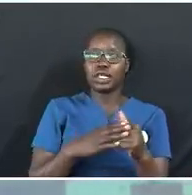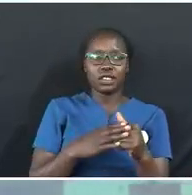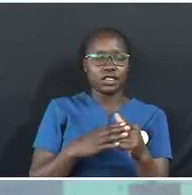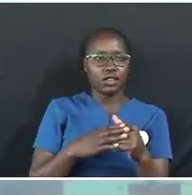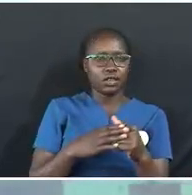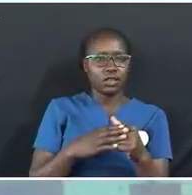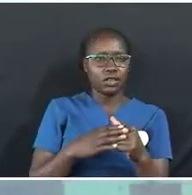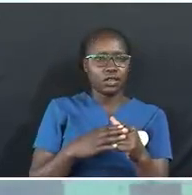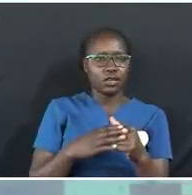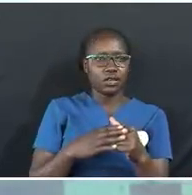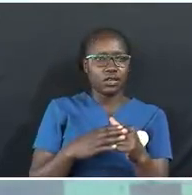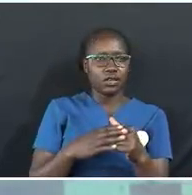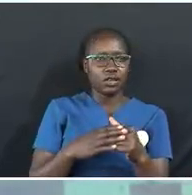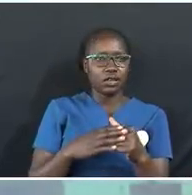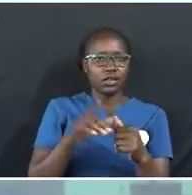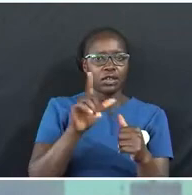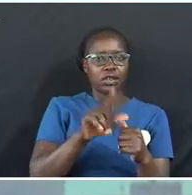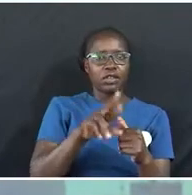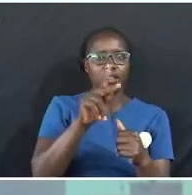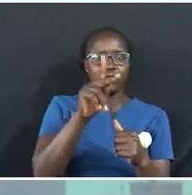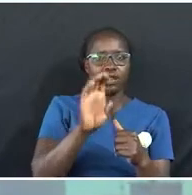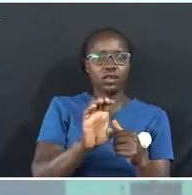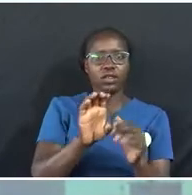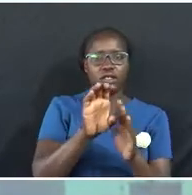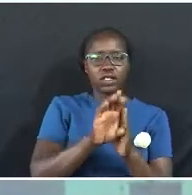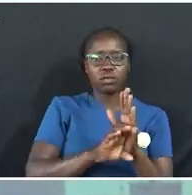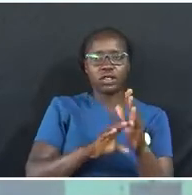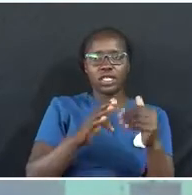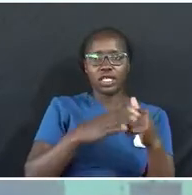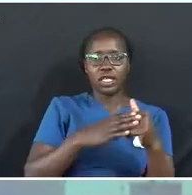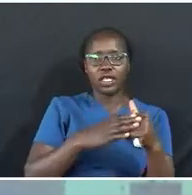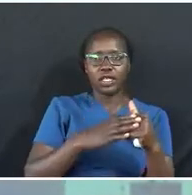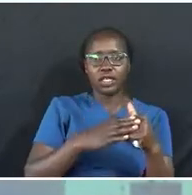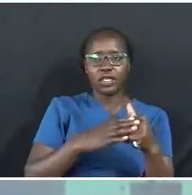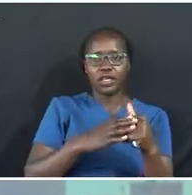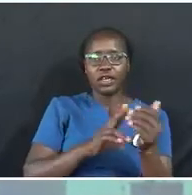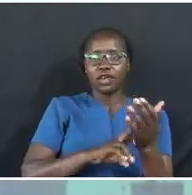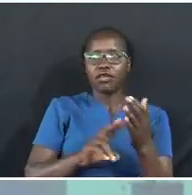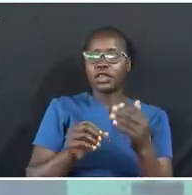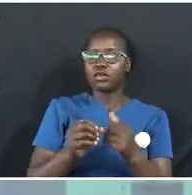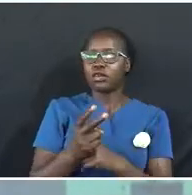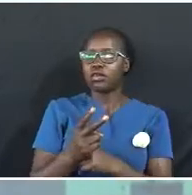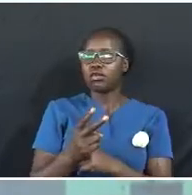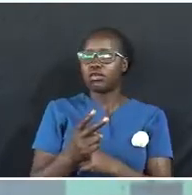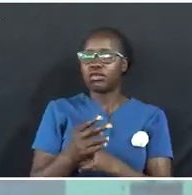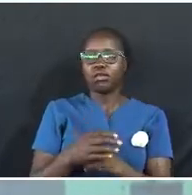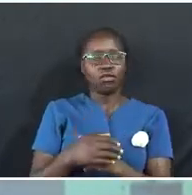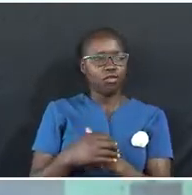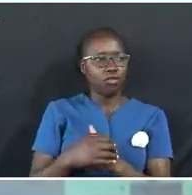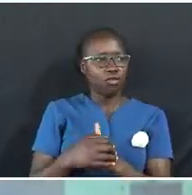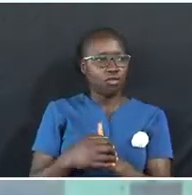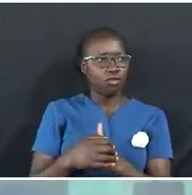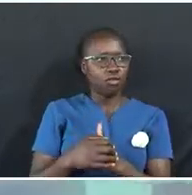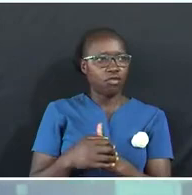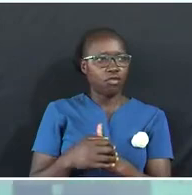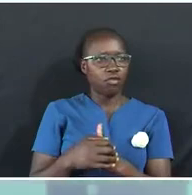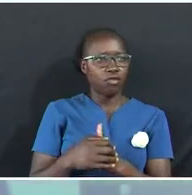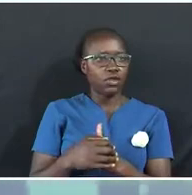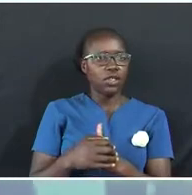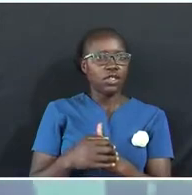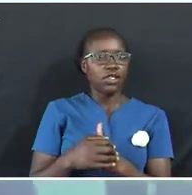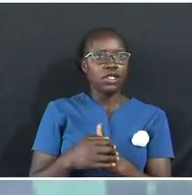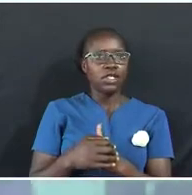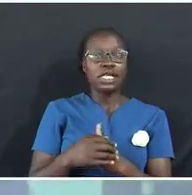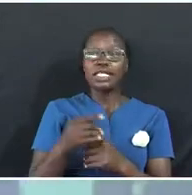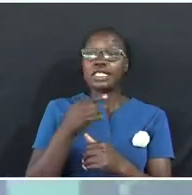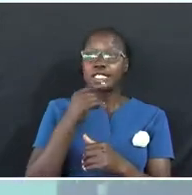12. And they said, go and preach the kingdom and also do the issue of healing diseases. In Luke chapter 10,